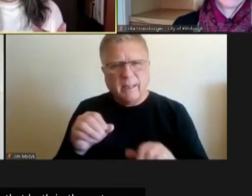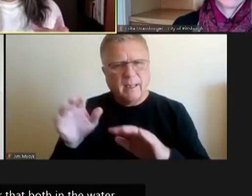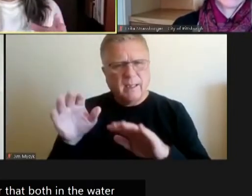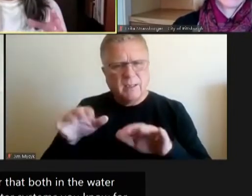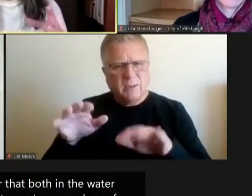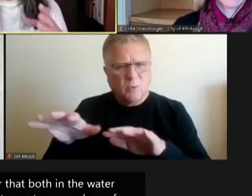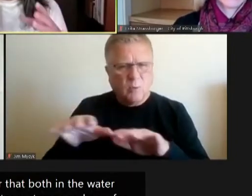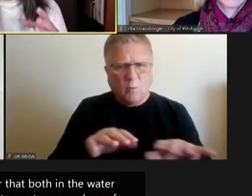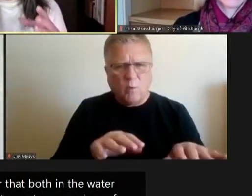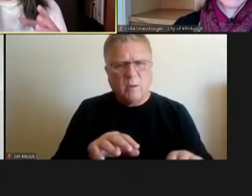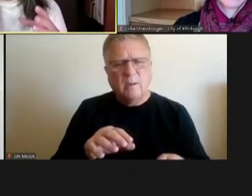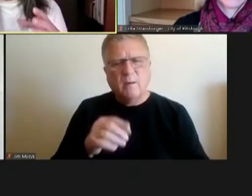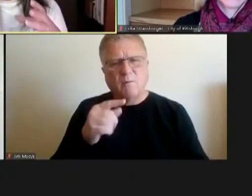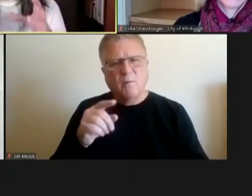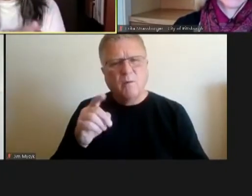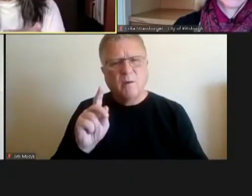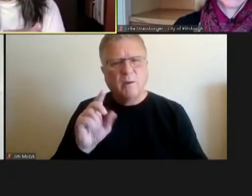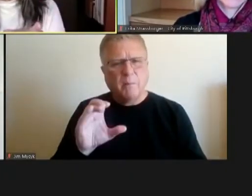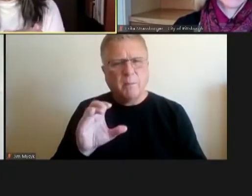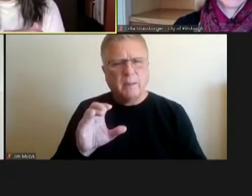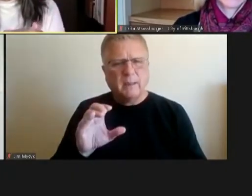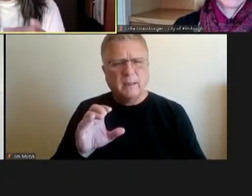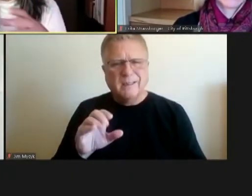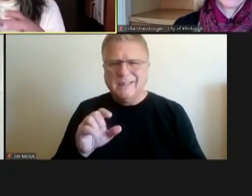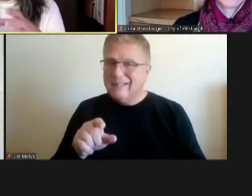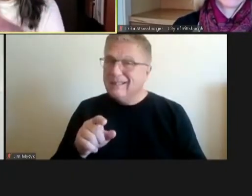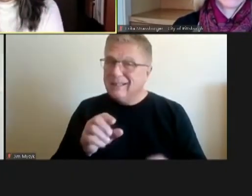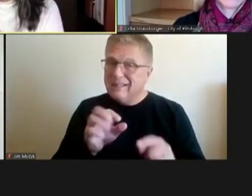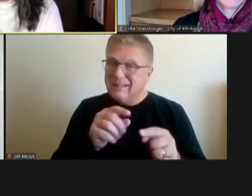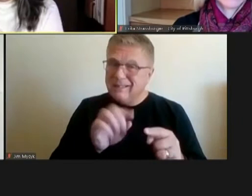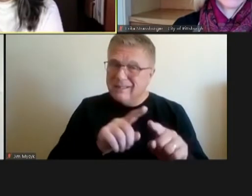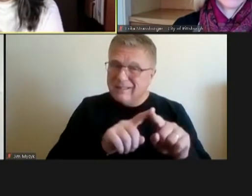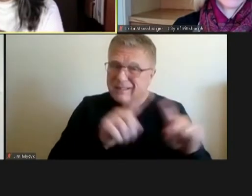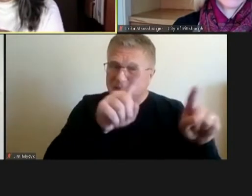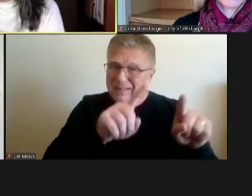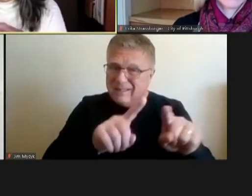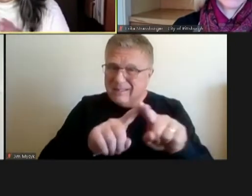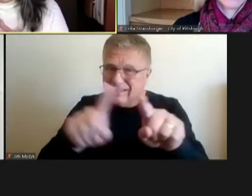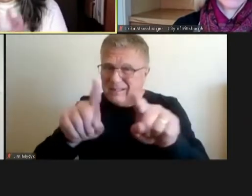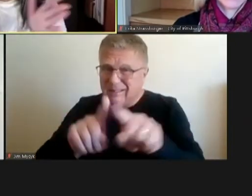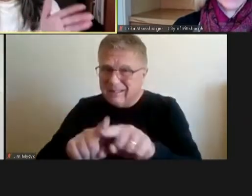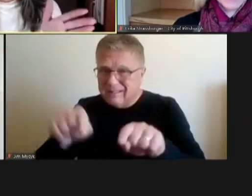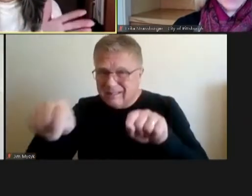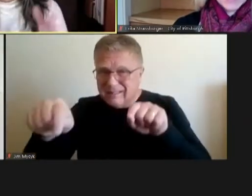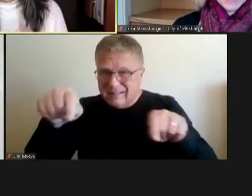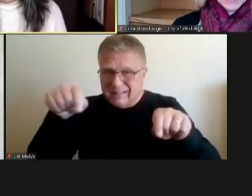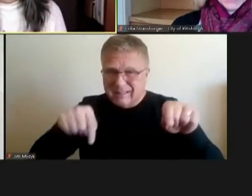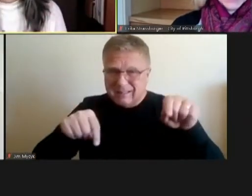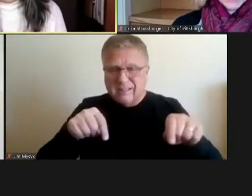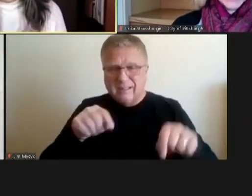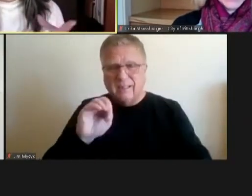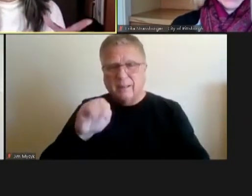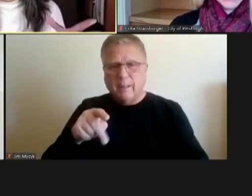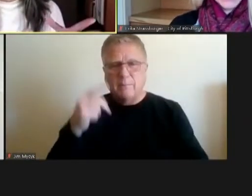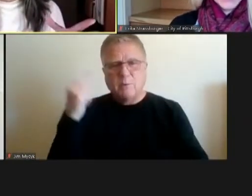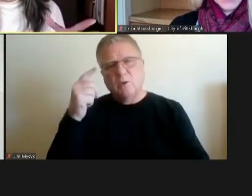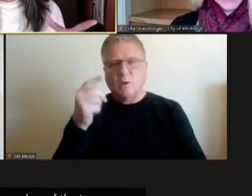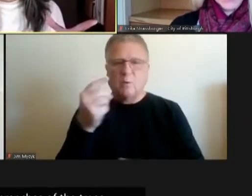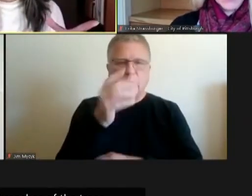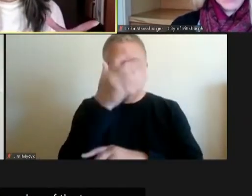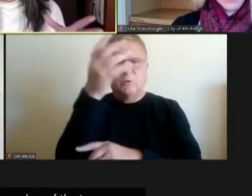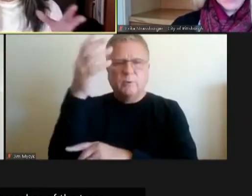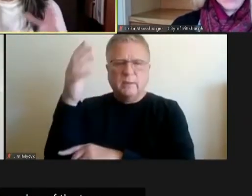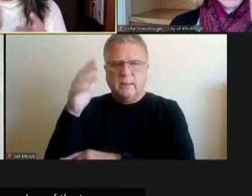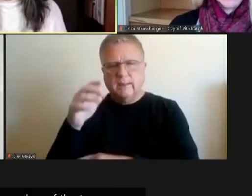public, these are kind of discrete maps, right? So they're always like branches of trees, either the